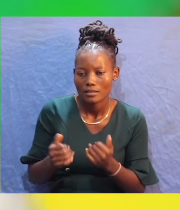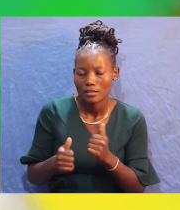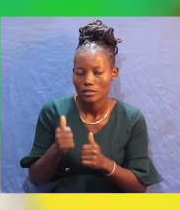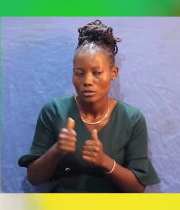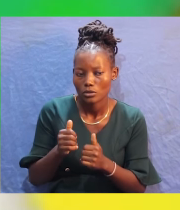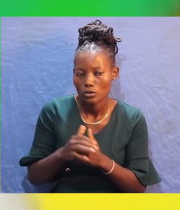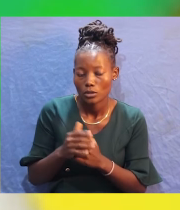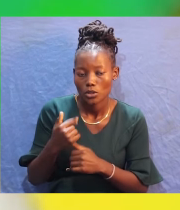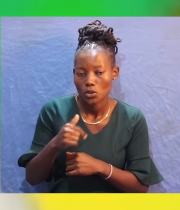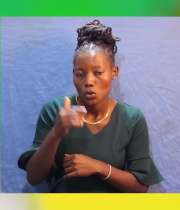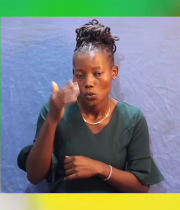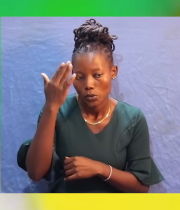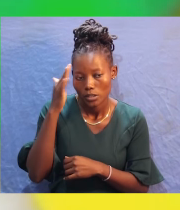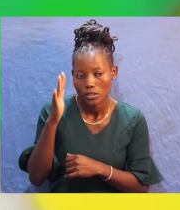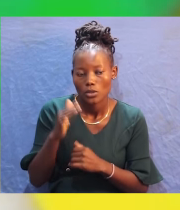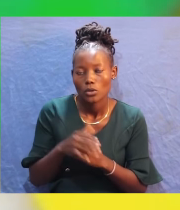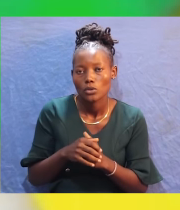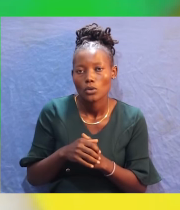know.